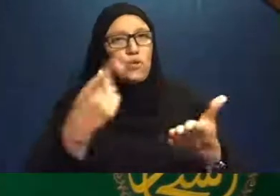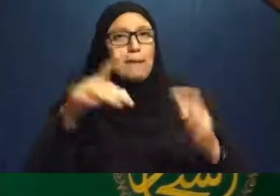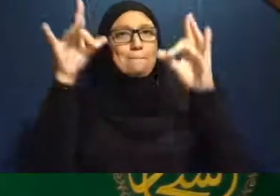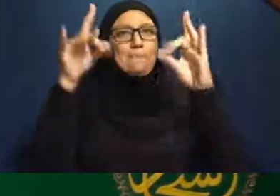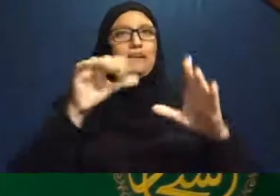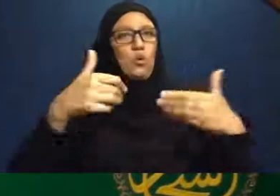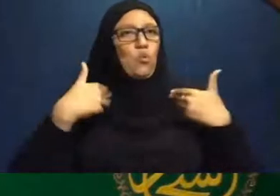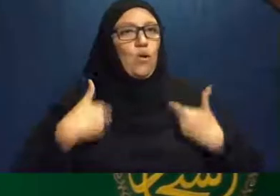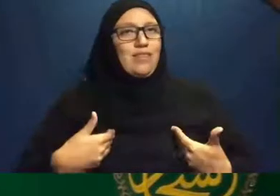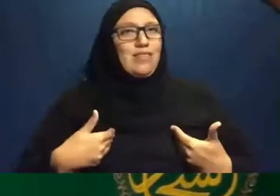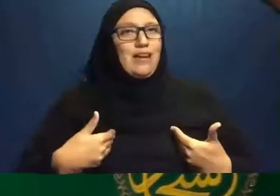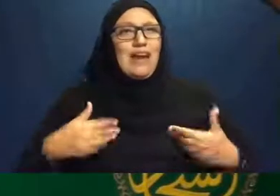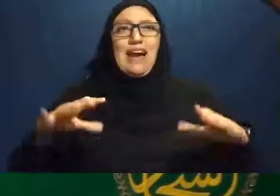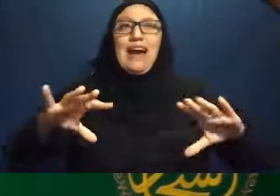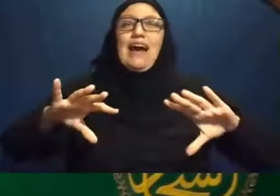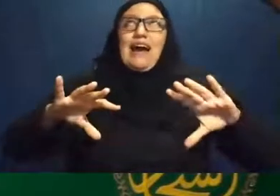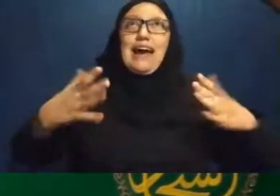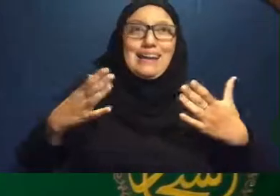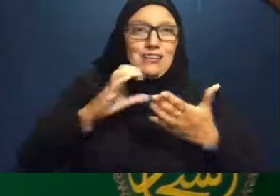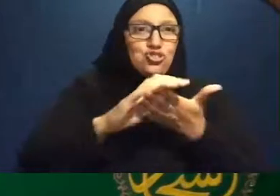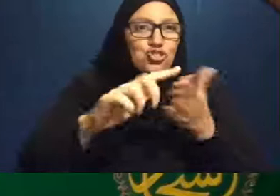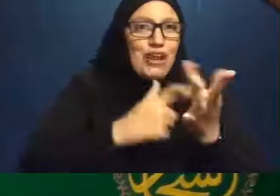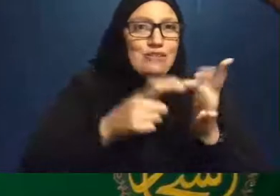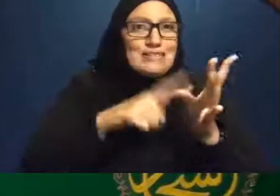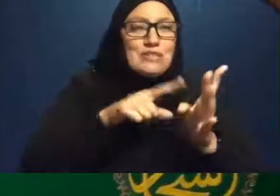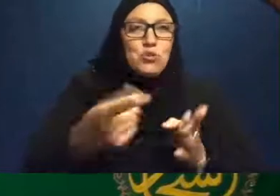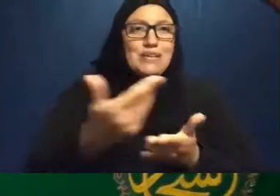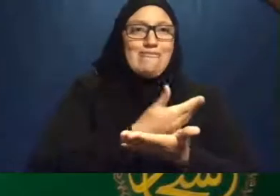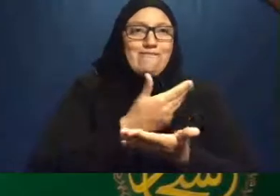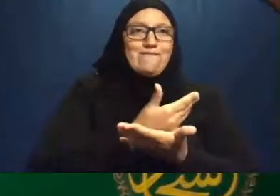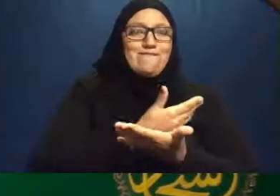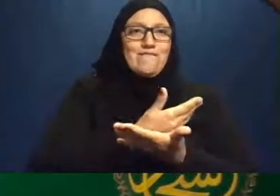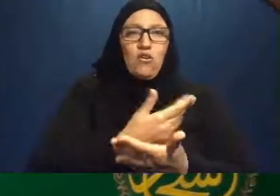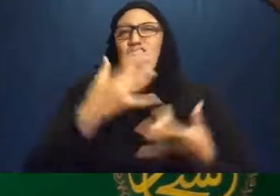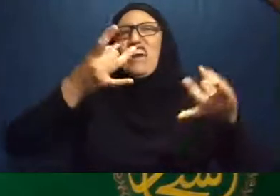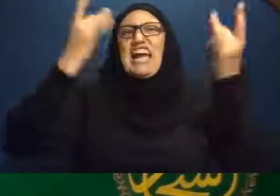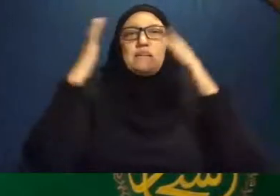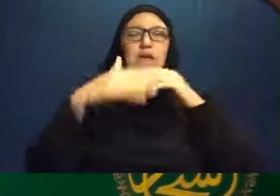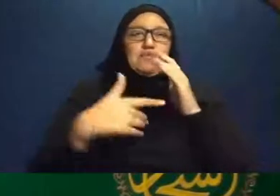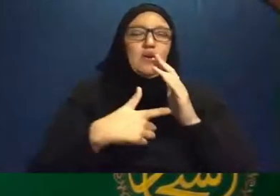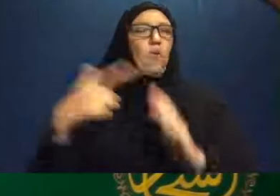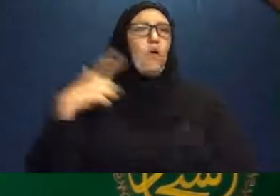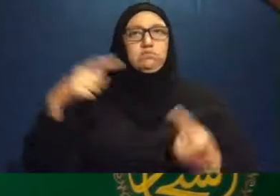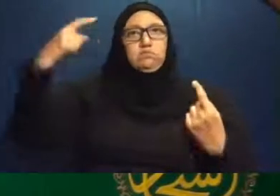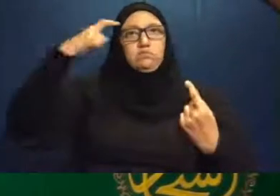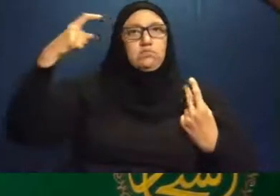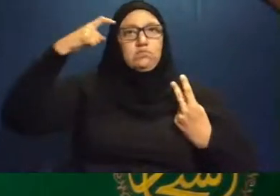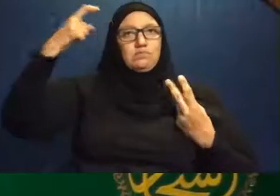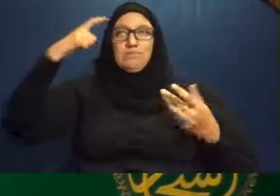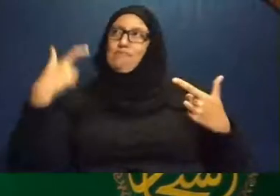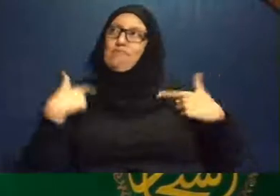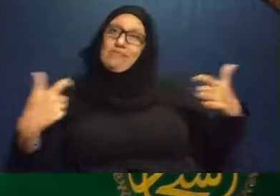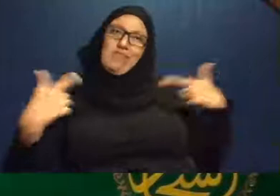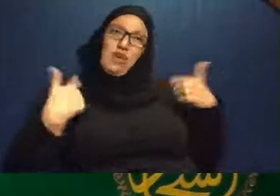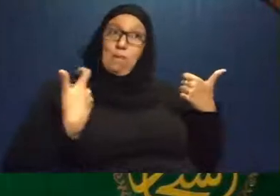But any charity that you gave, forget about it. You know why? Because the more we remember it, the more we often,